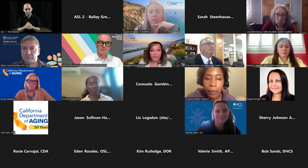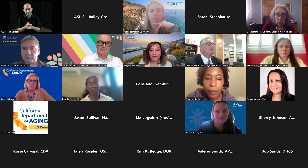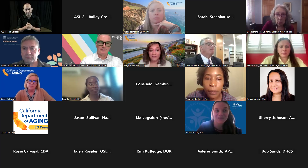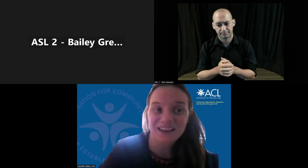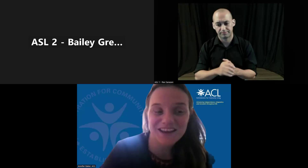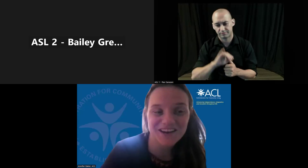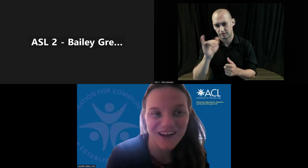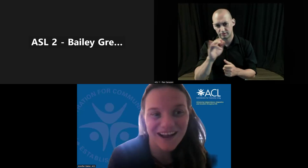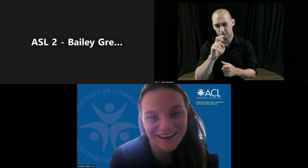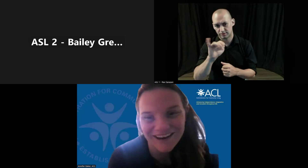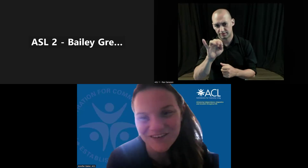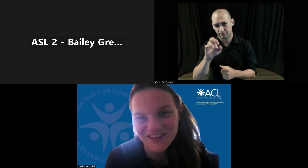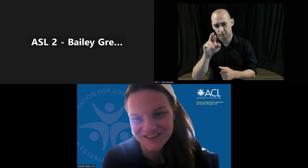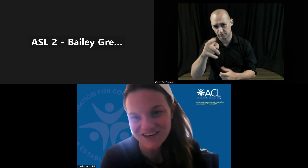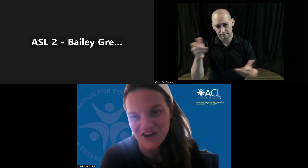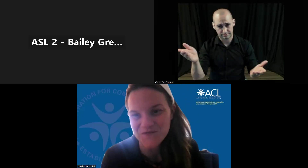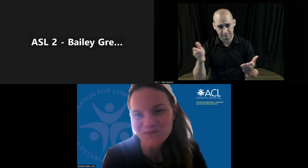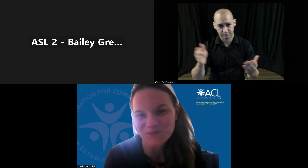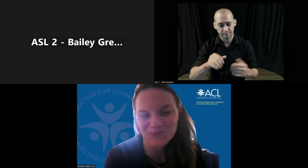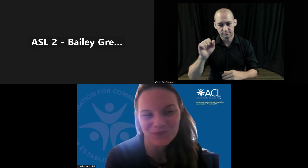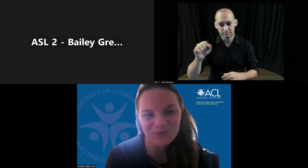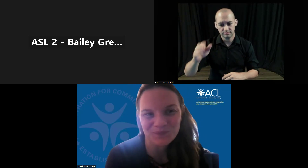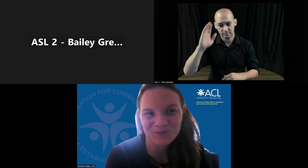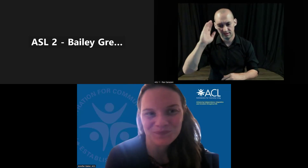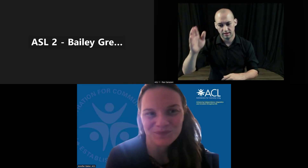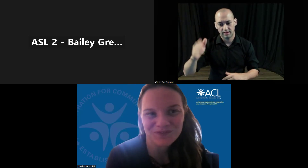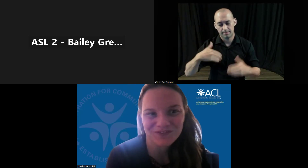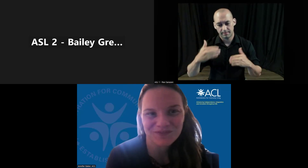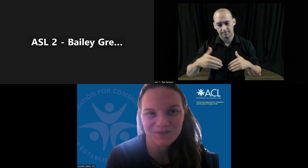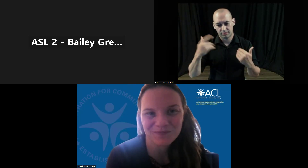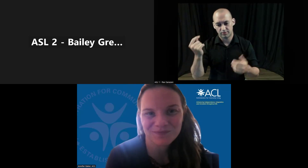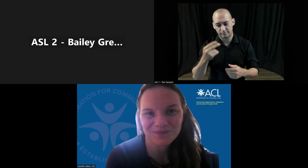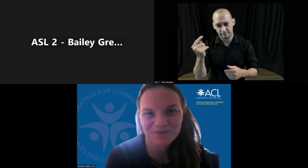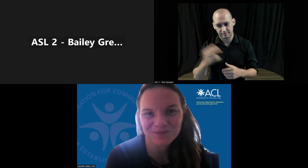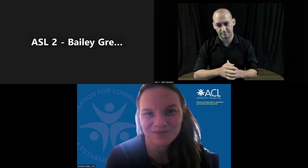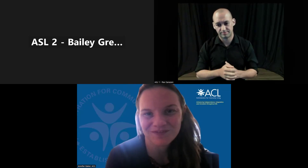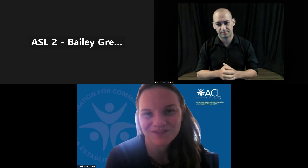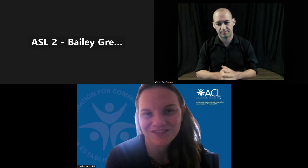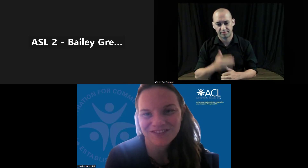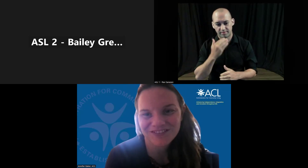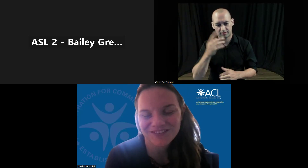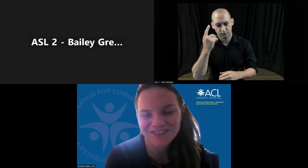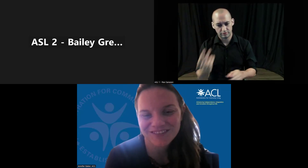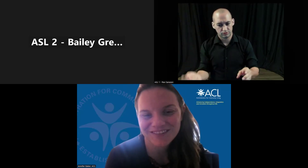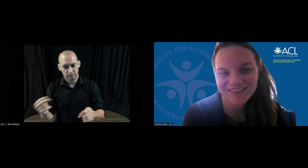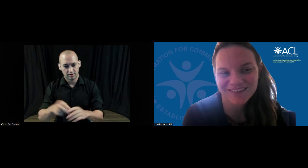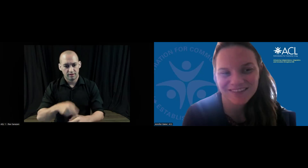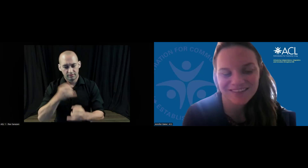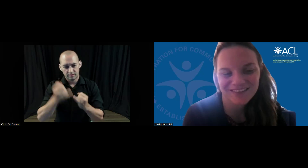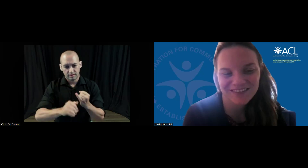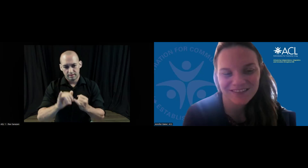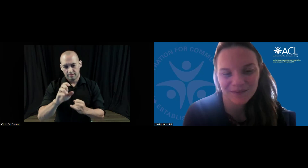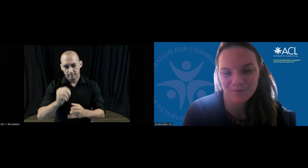Jennifer, are you on? I am. Hi, happy Thursday. Perfect. Happy Thursday. Thank you for joining. So the final item on today's